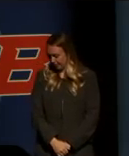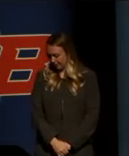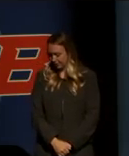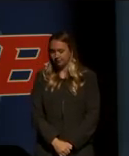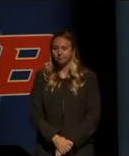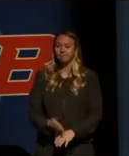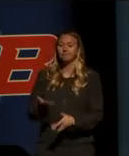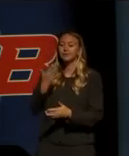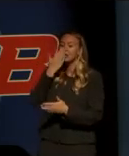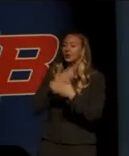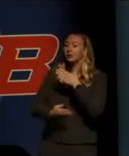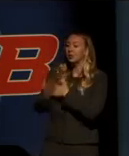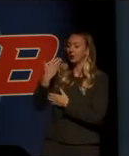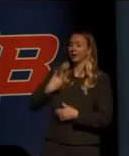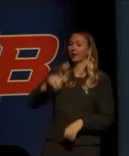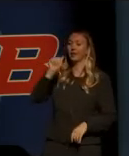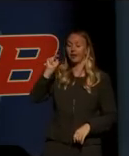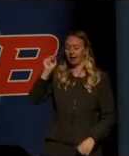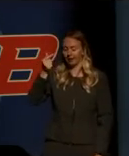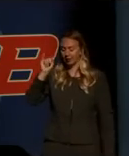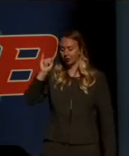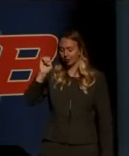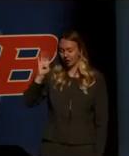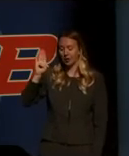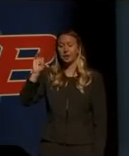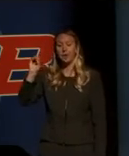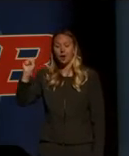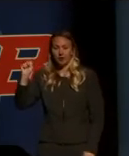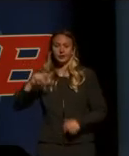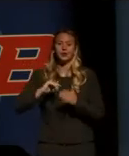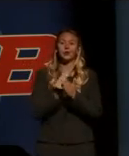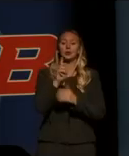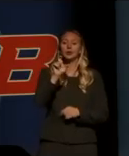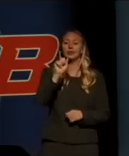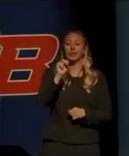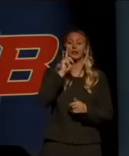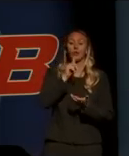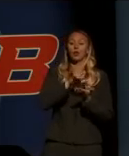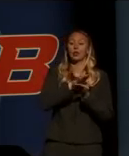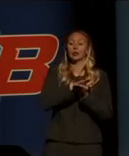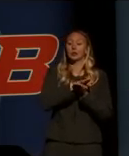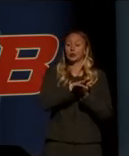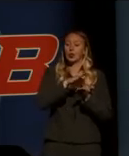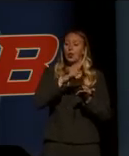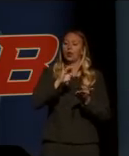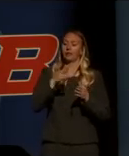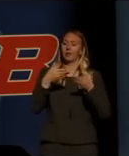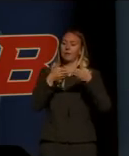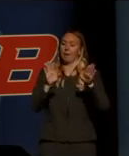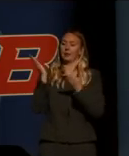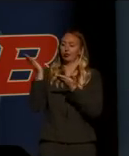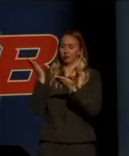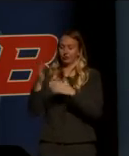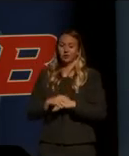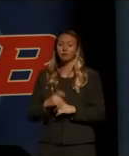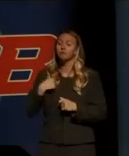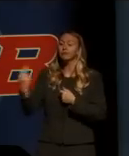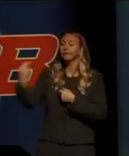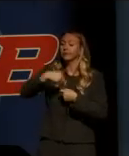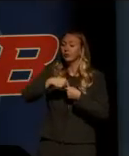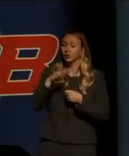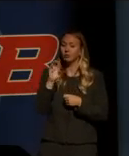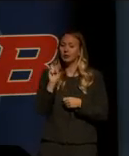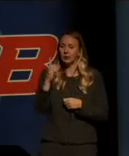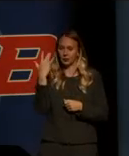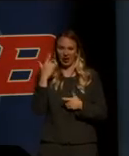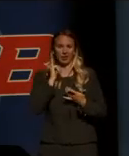Good morning. I'm Angie Boss, the new dean of the School of Public Service. I chose to join Boise State because the mission of the